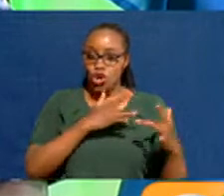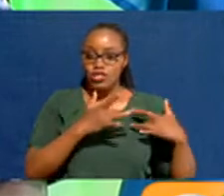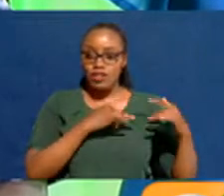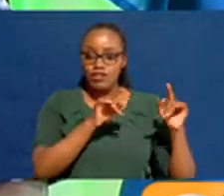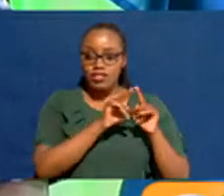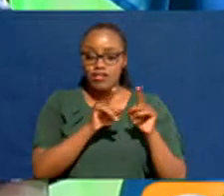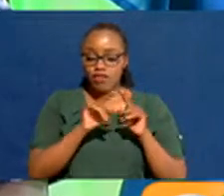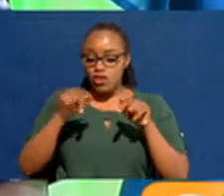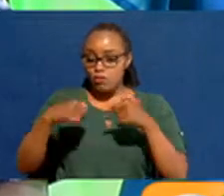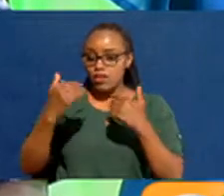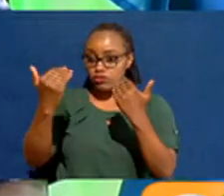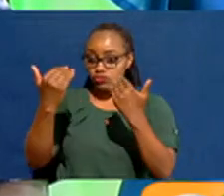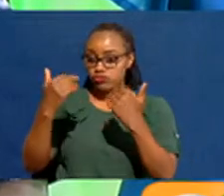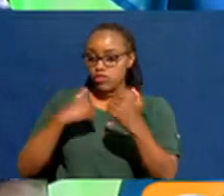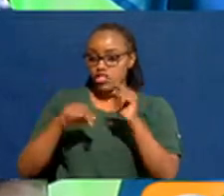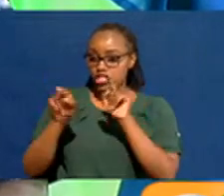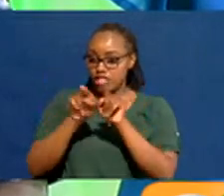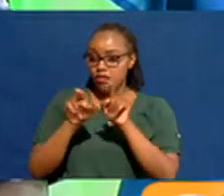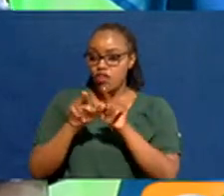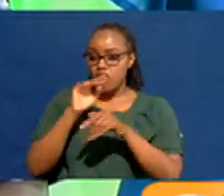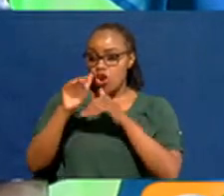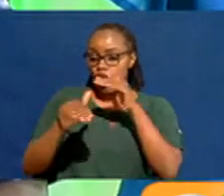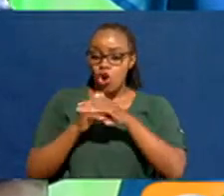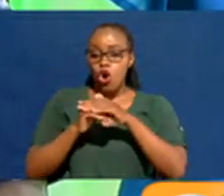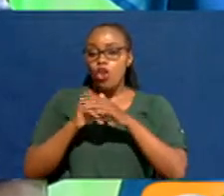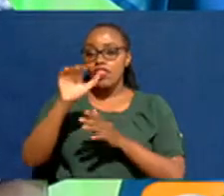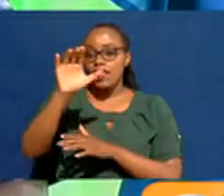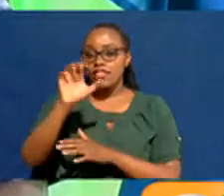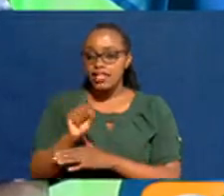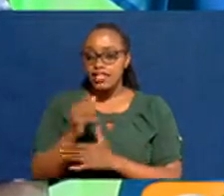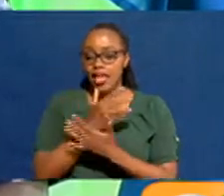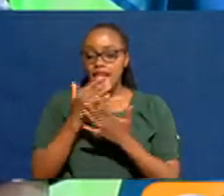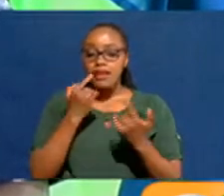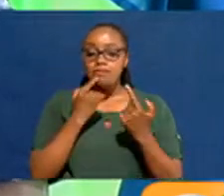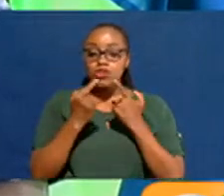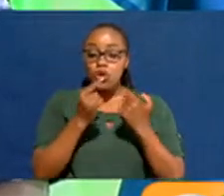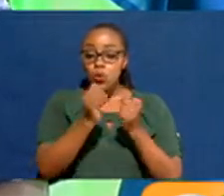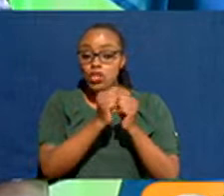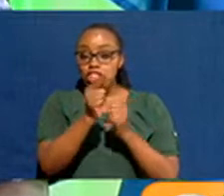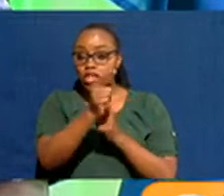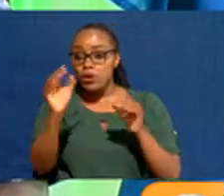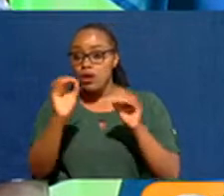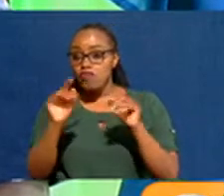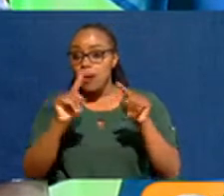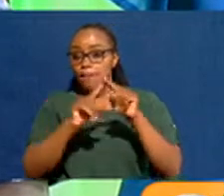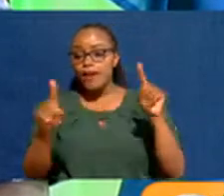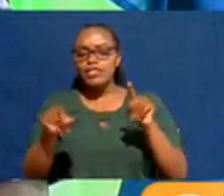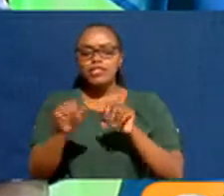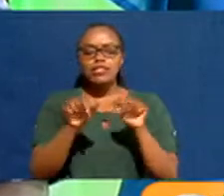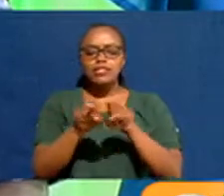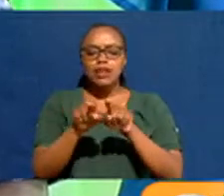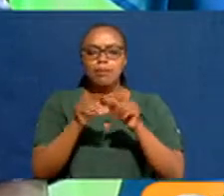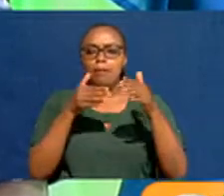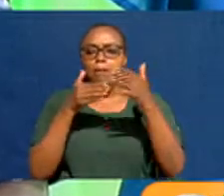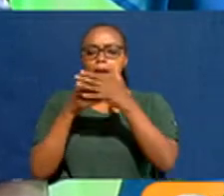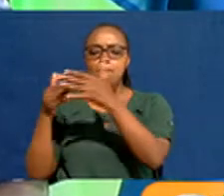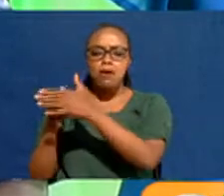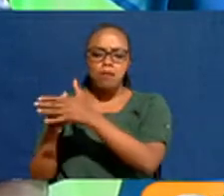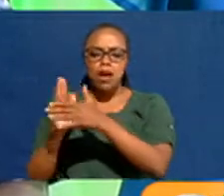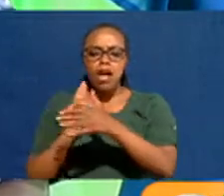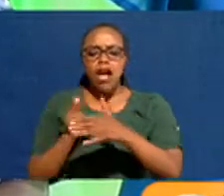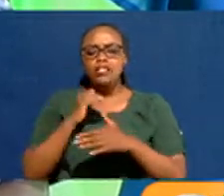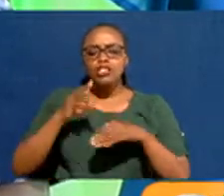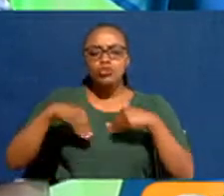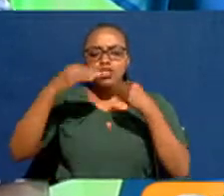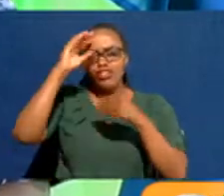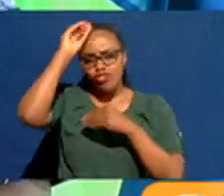cover myself, you cover all our ministers, and nobody has stopped you. But you cannot gag us from giving an opinion of what